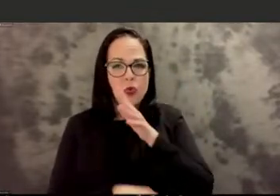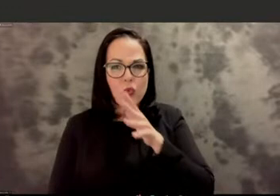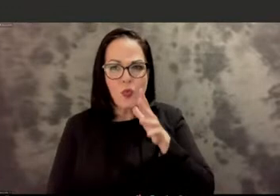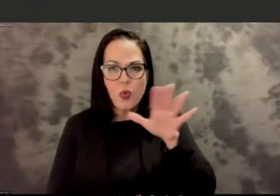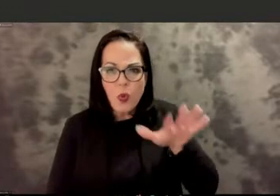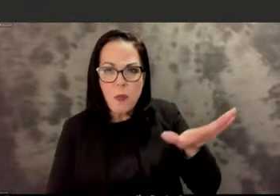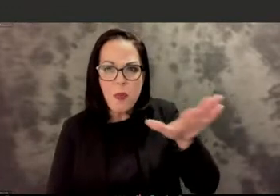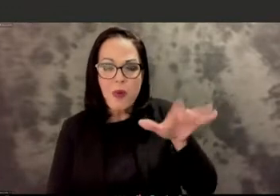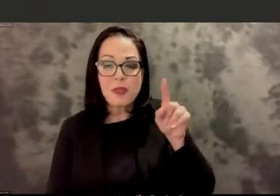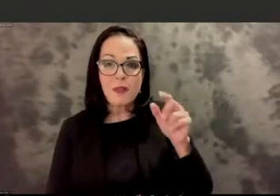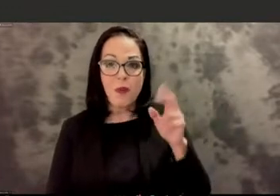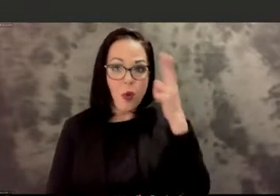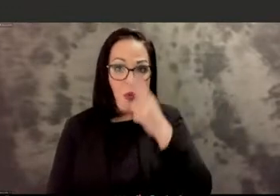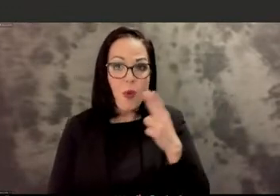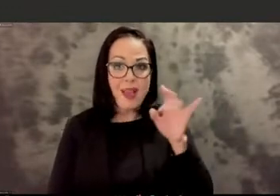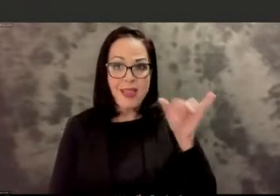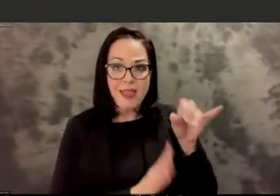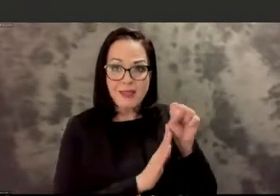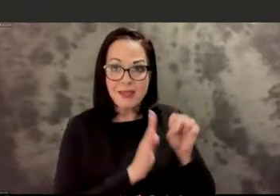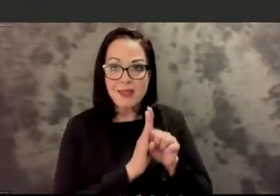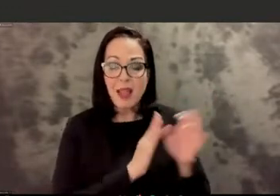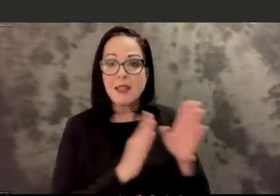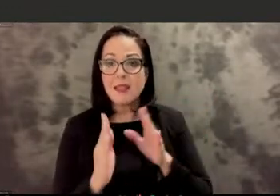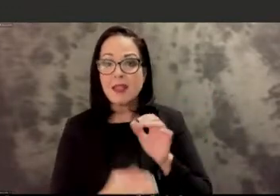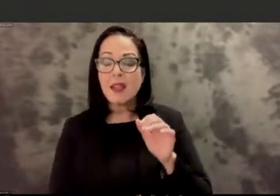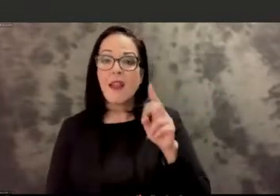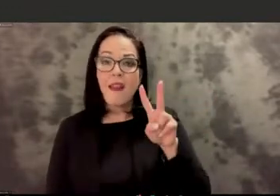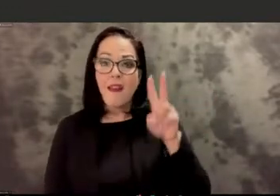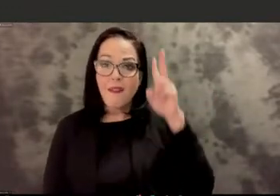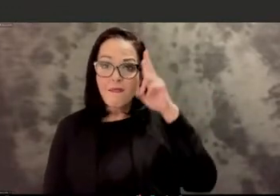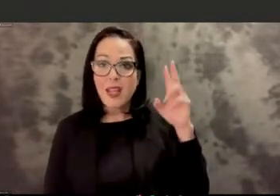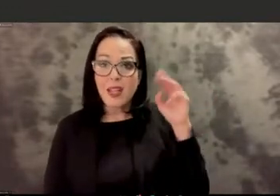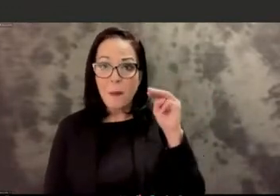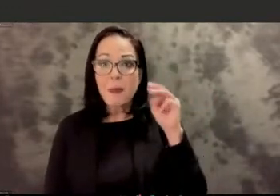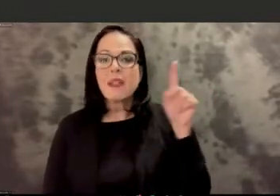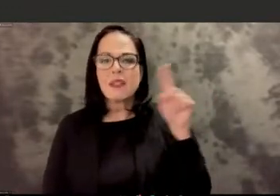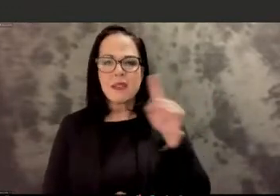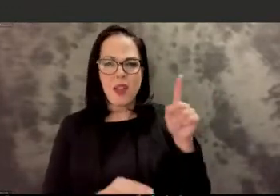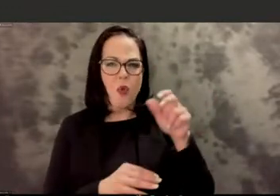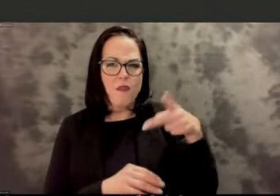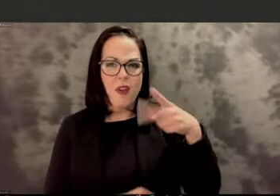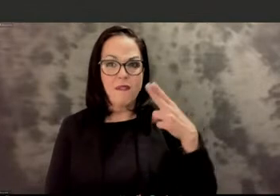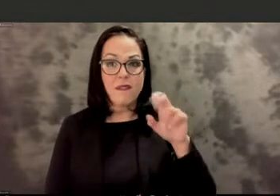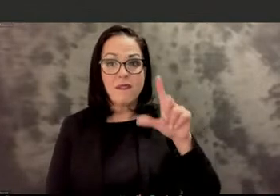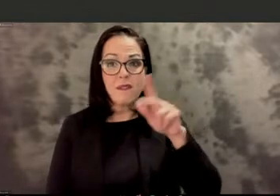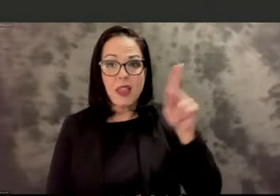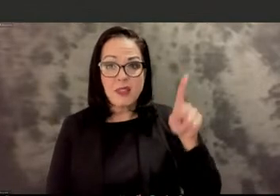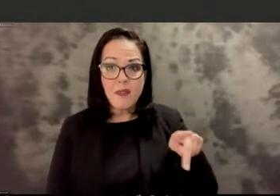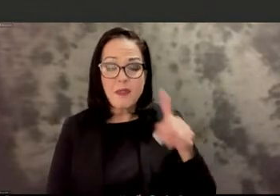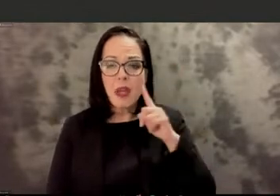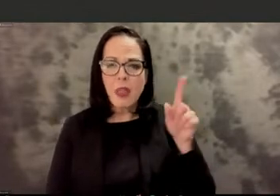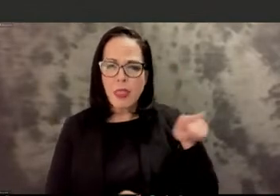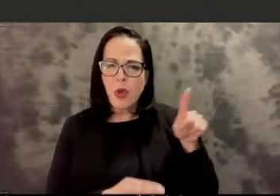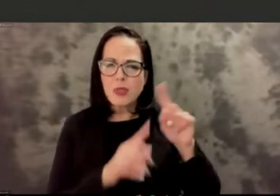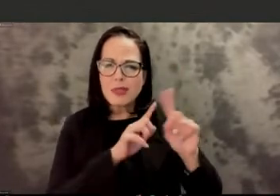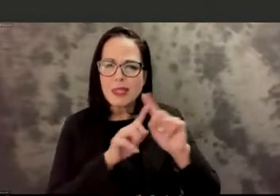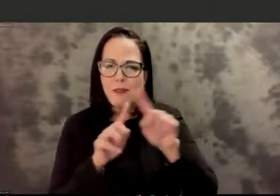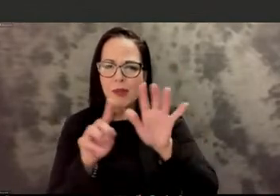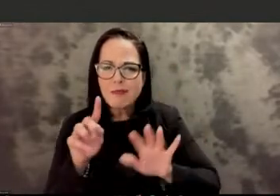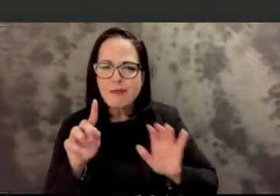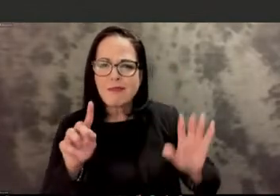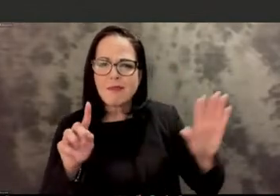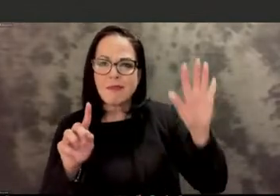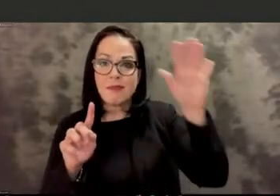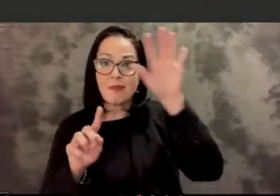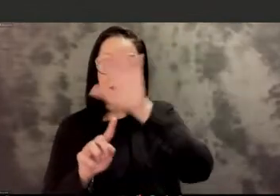state. Vietnamese in Philadelphia. So this is the way that the pandemic is rolling out in terms